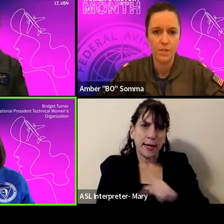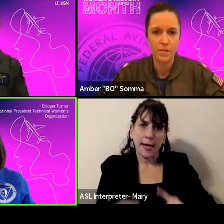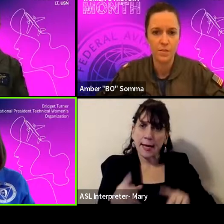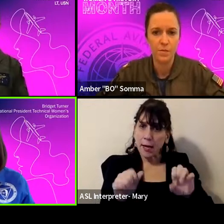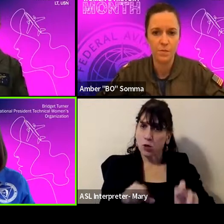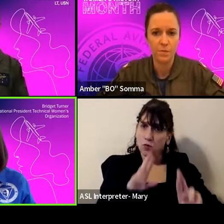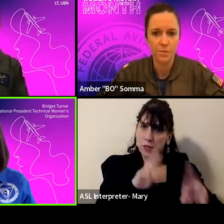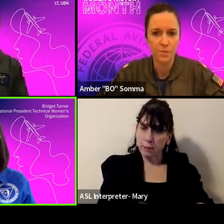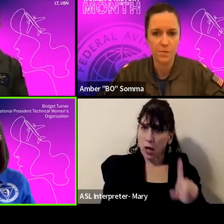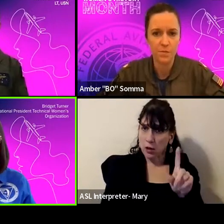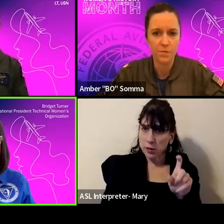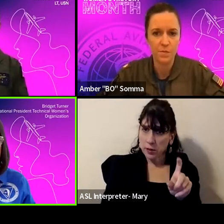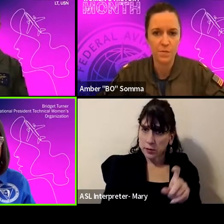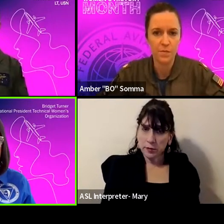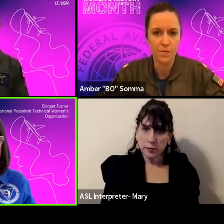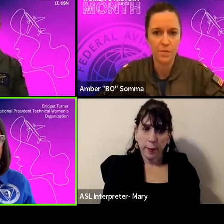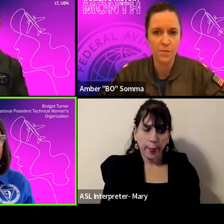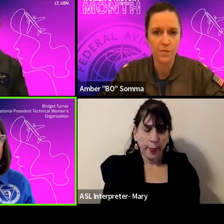that.